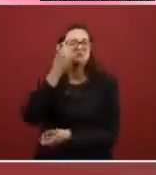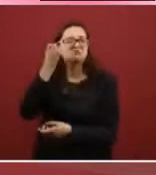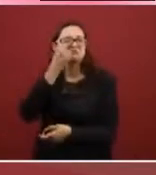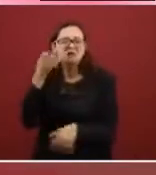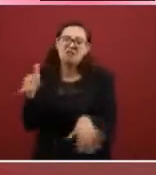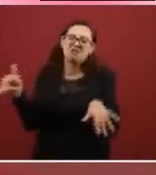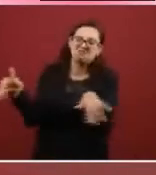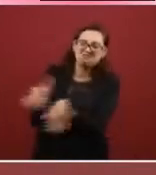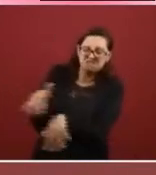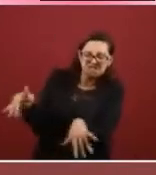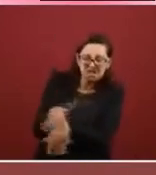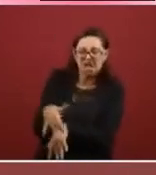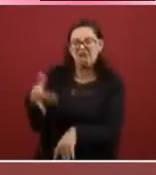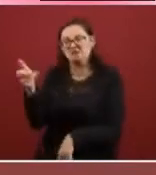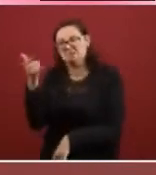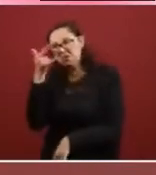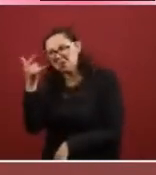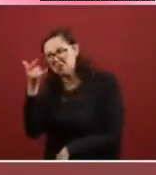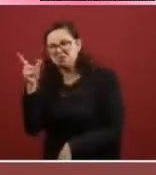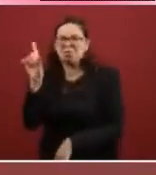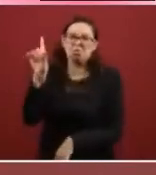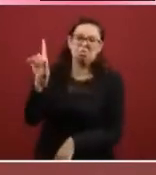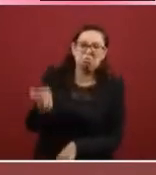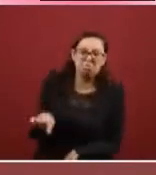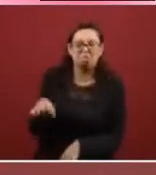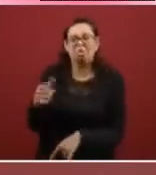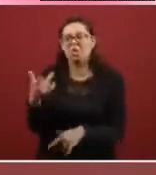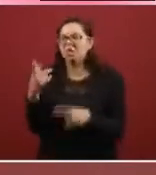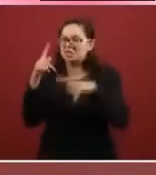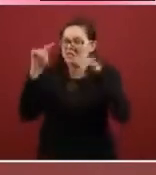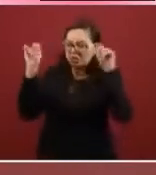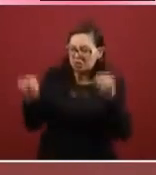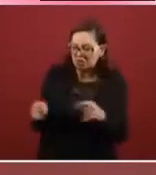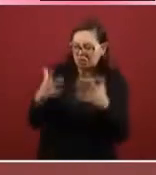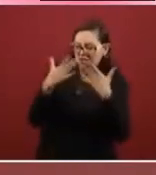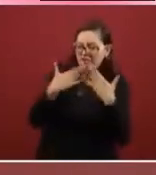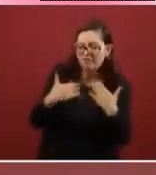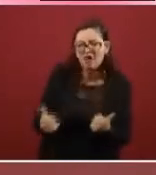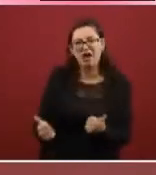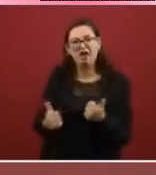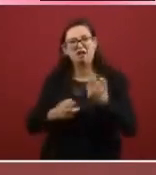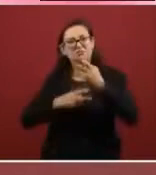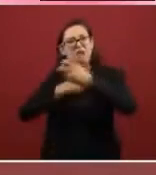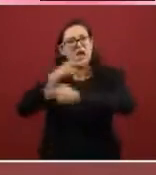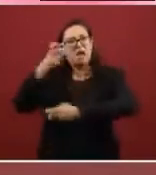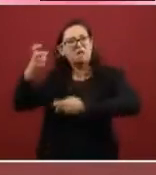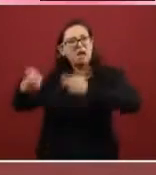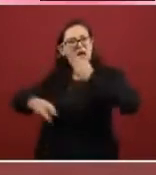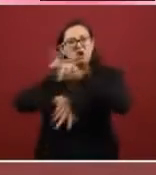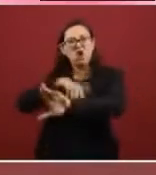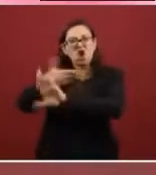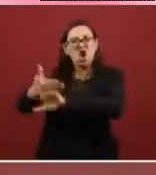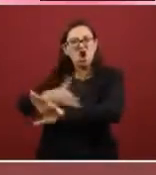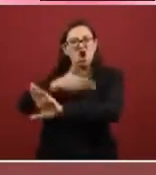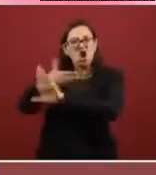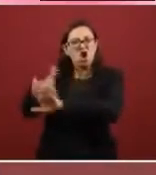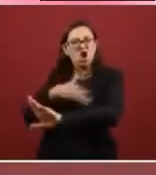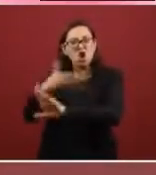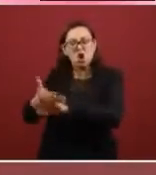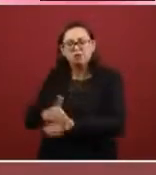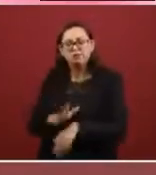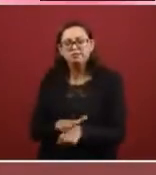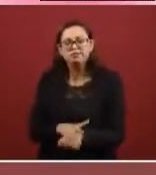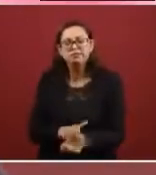cursos metralla? So they had these courses, these little schools. Nobody was getting titles. ¿Por qué? Why?